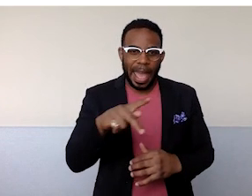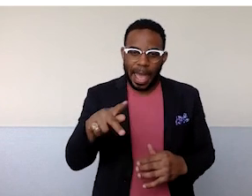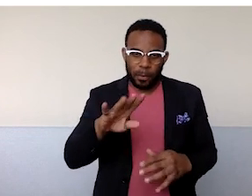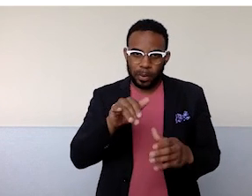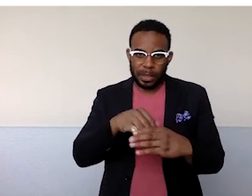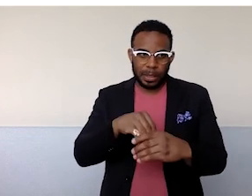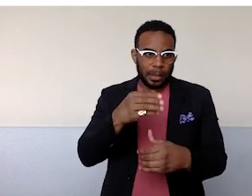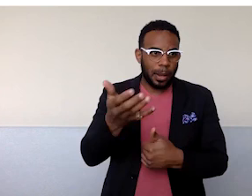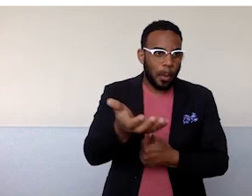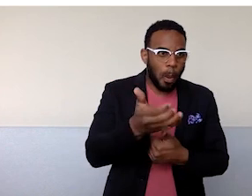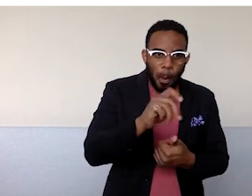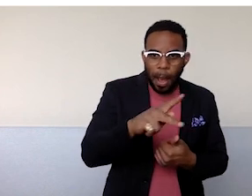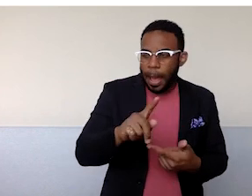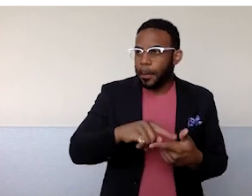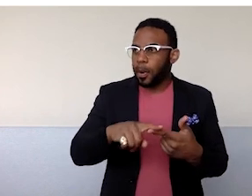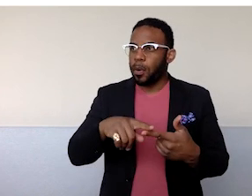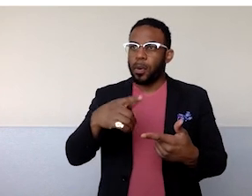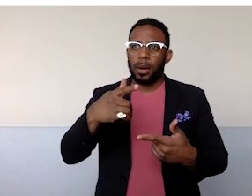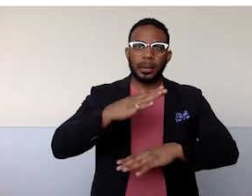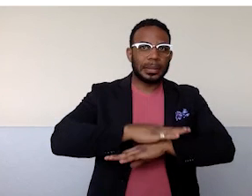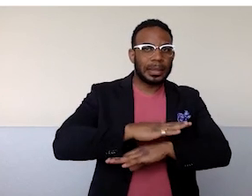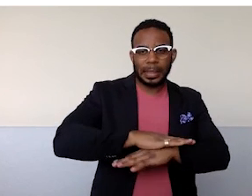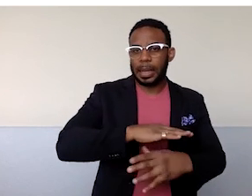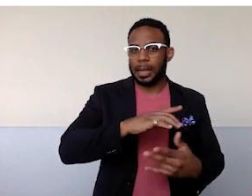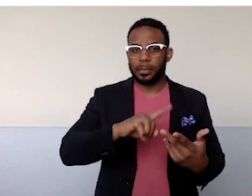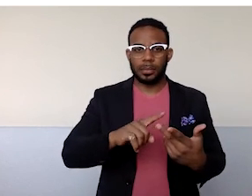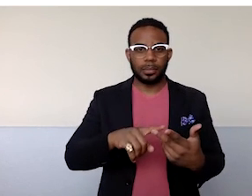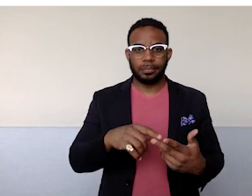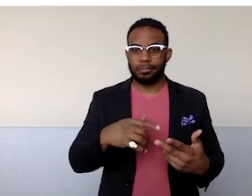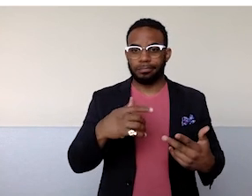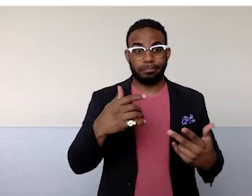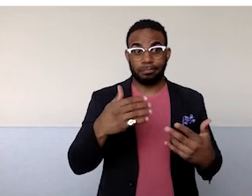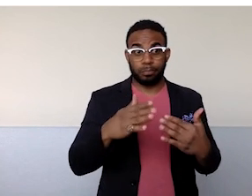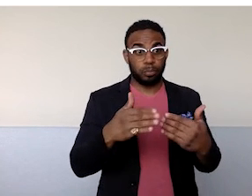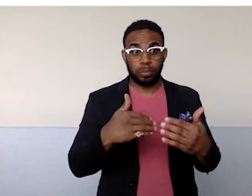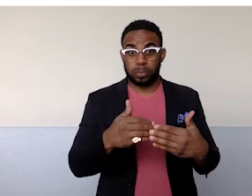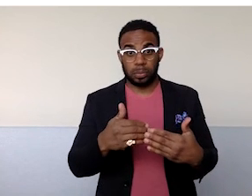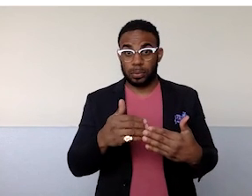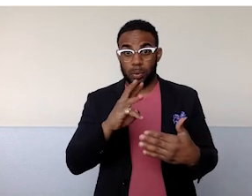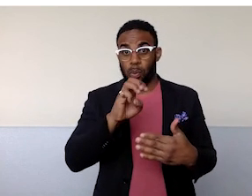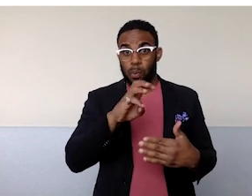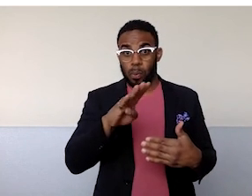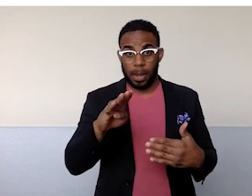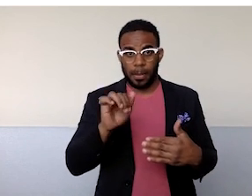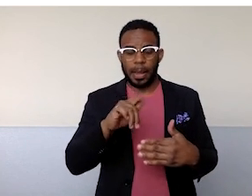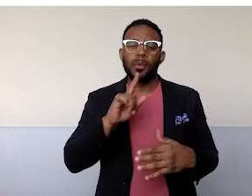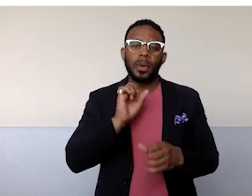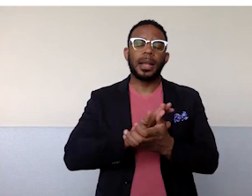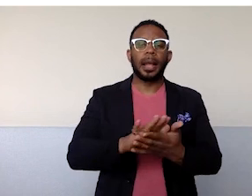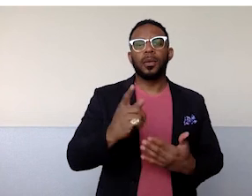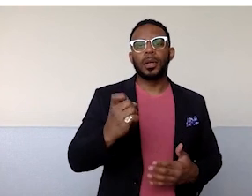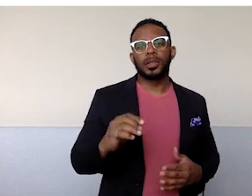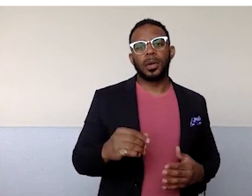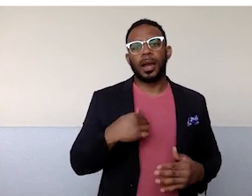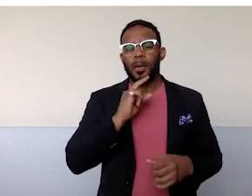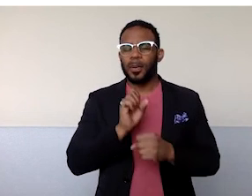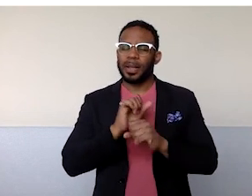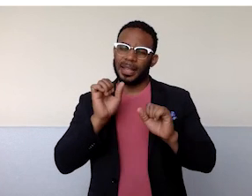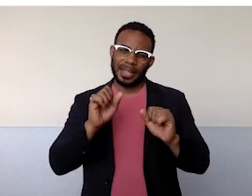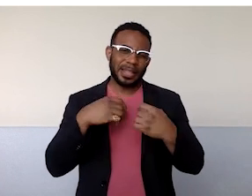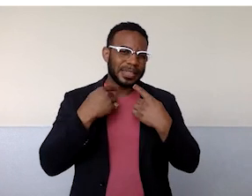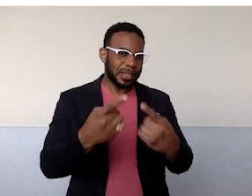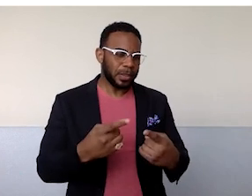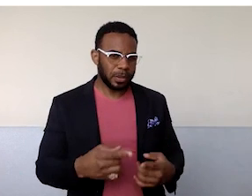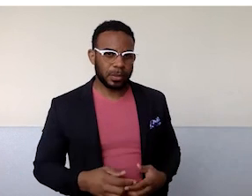it's a mobile app, whether it's a desktop application, or whether it's a web application. It's really a nice one. So I really can't tell